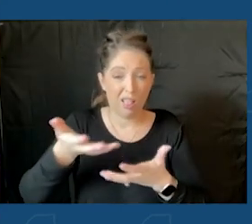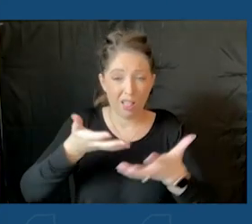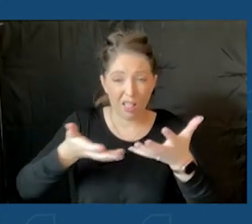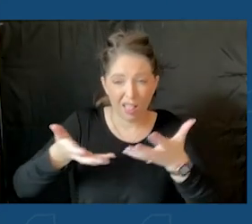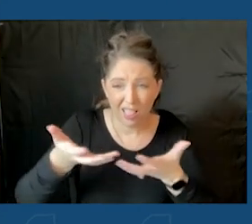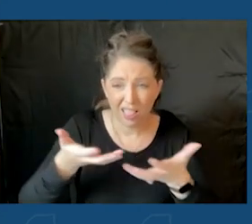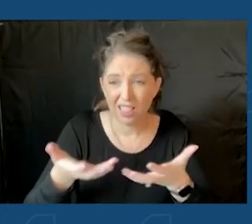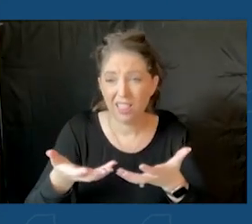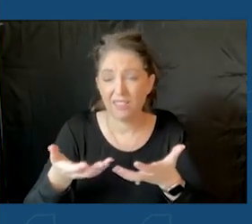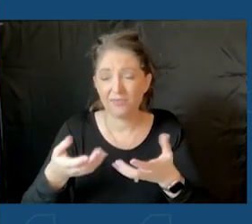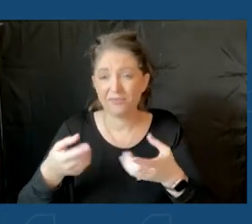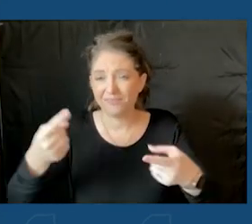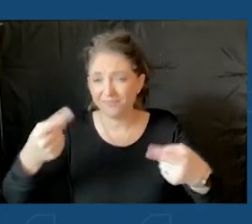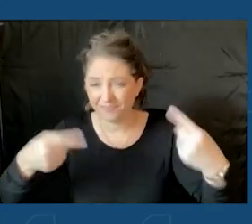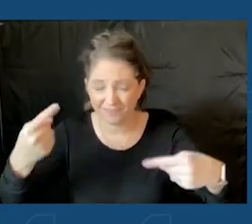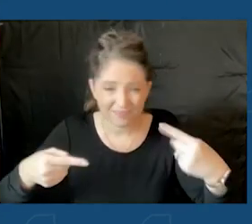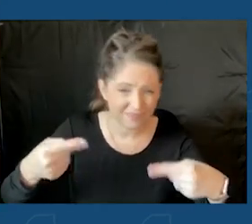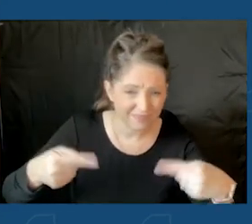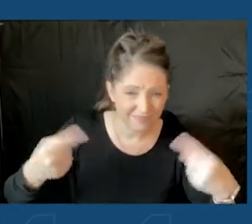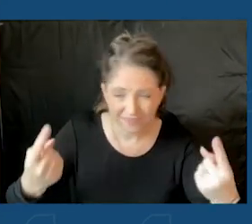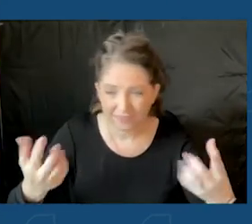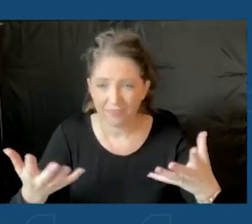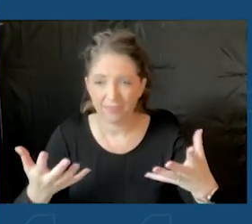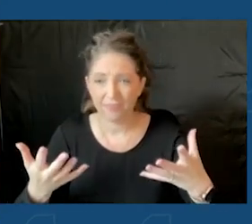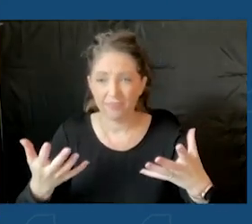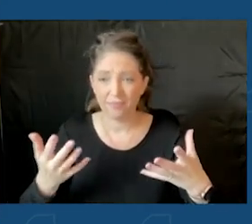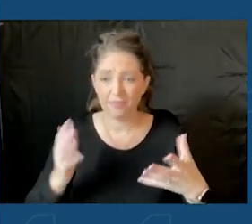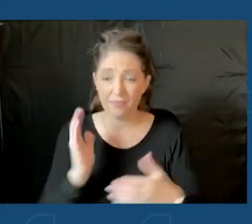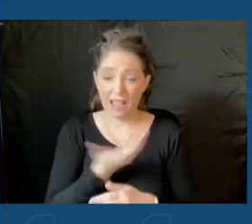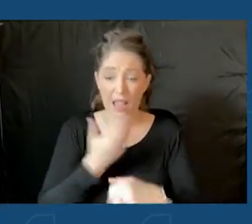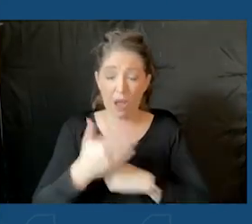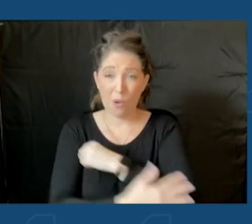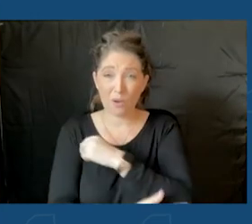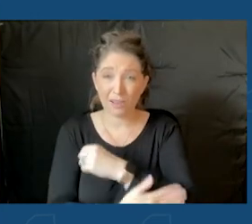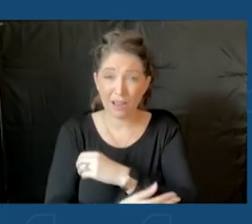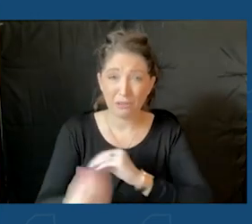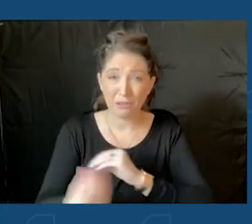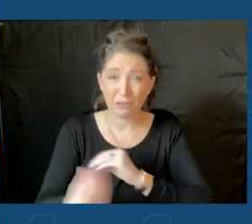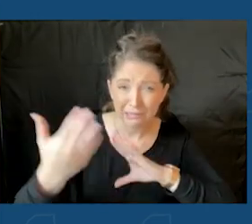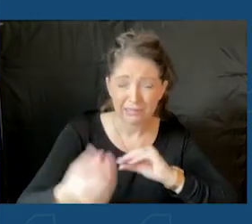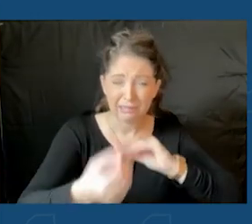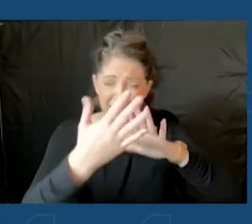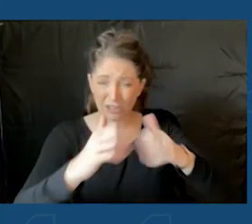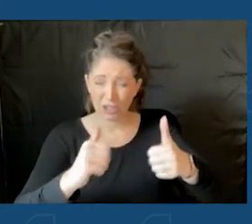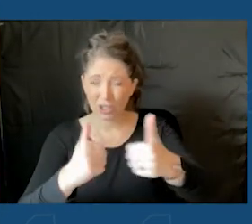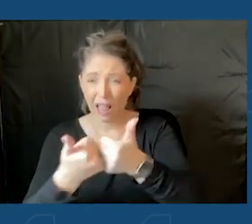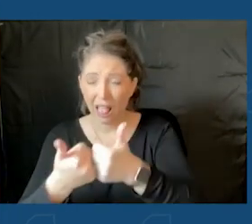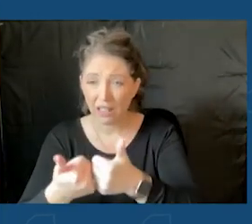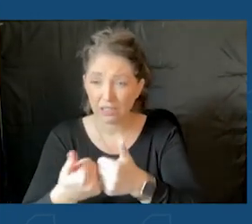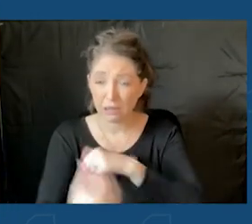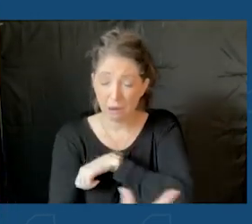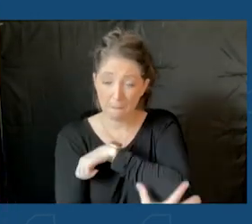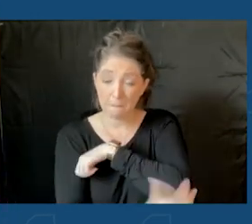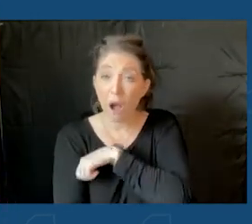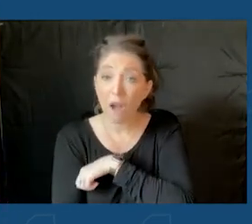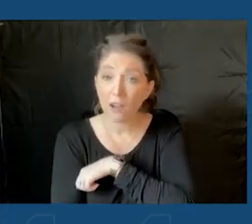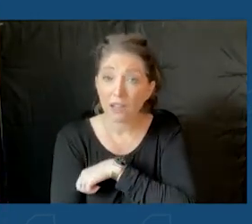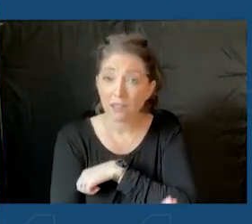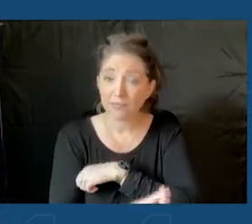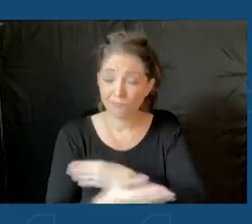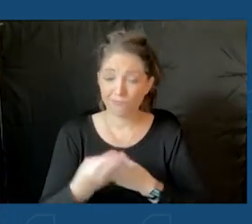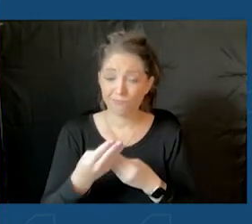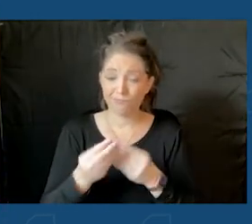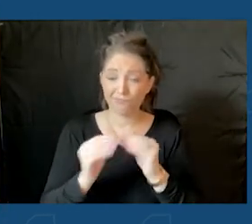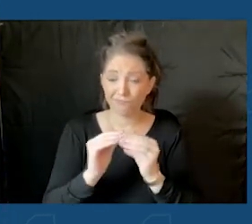and what we face today in our country and poverty can truly only be cured by